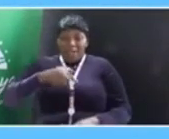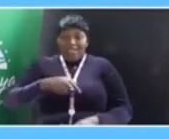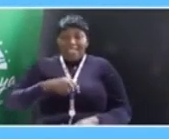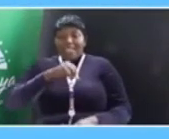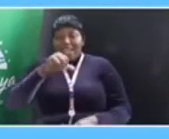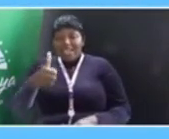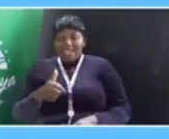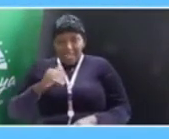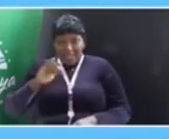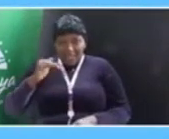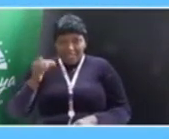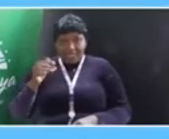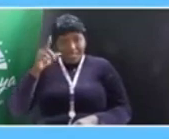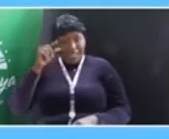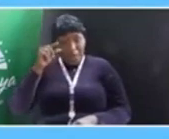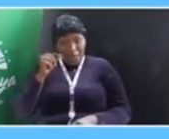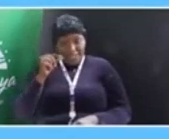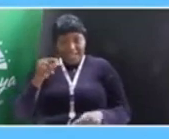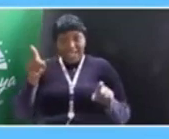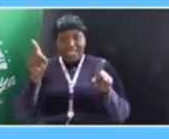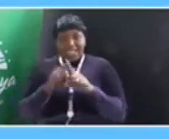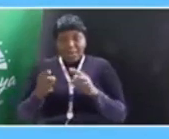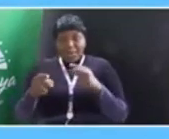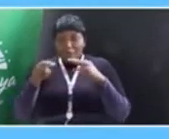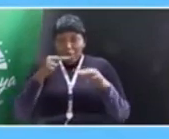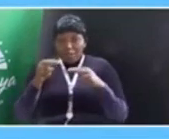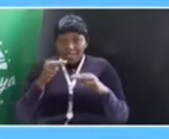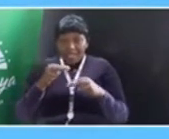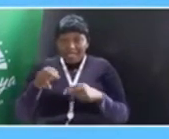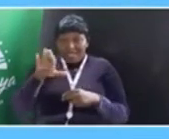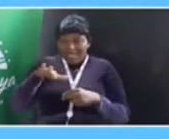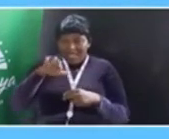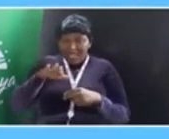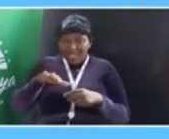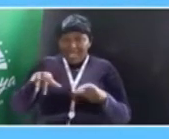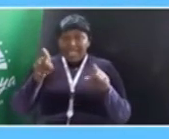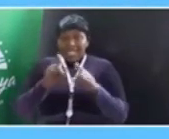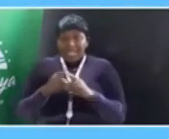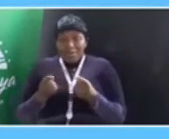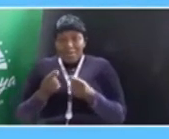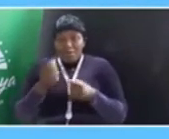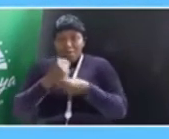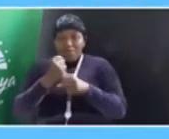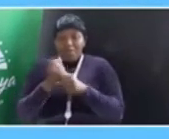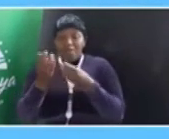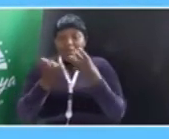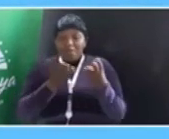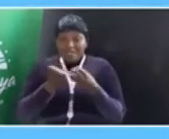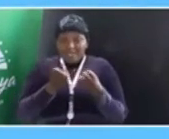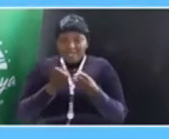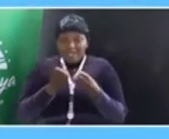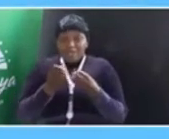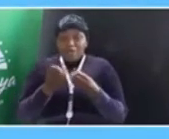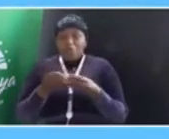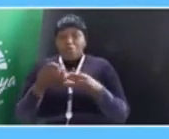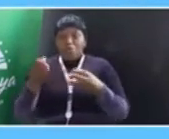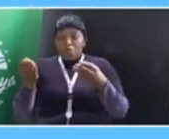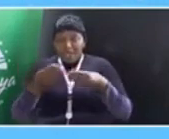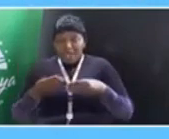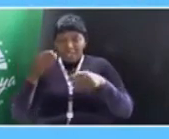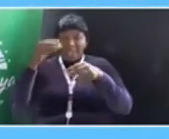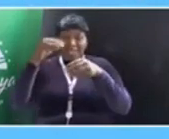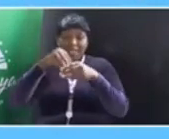cities. In the hospitality sector, we have streamlined business operations to attract investments,